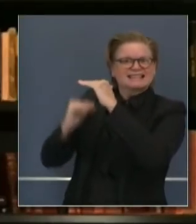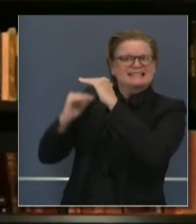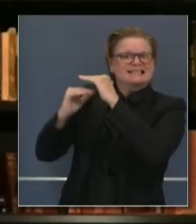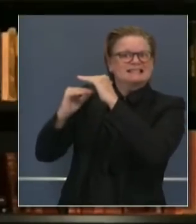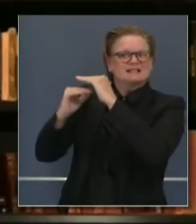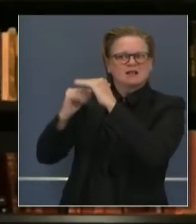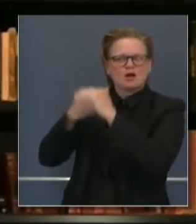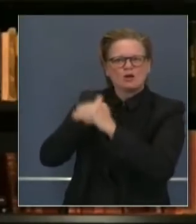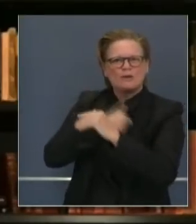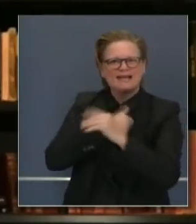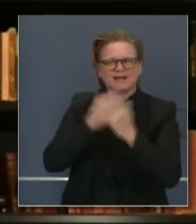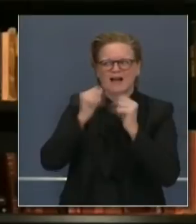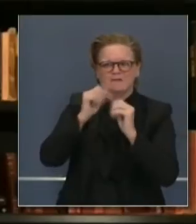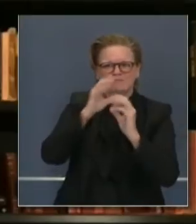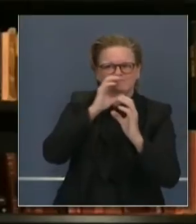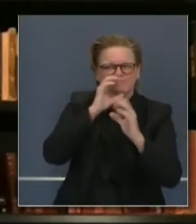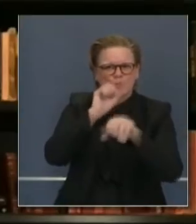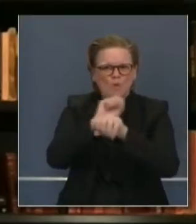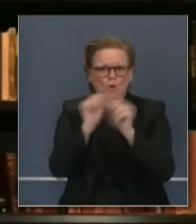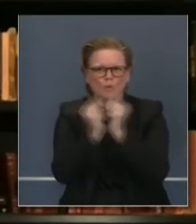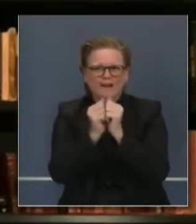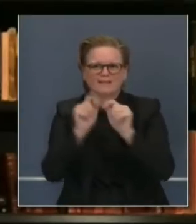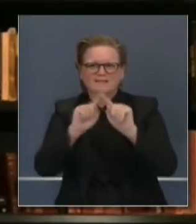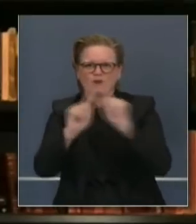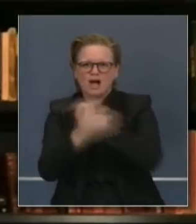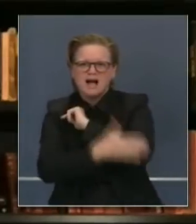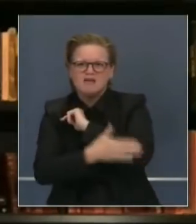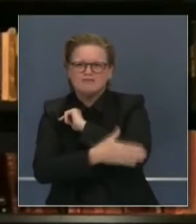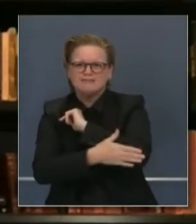that data on a consistent basis. Encourage you to go to